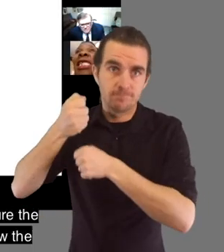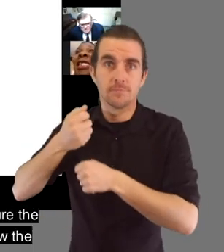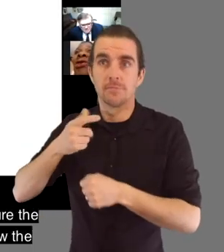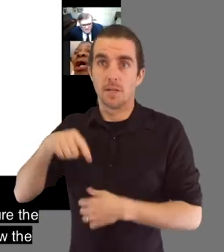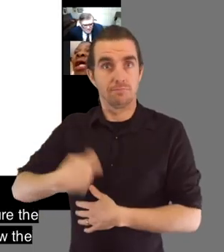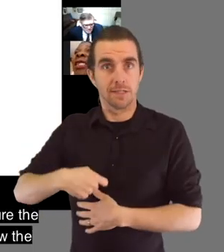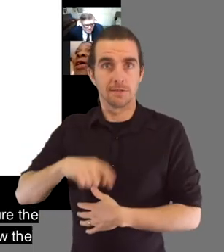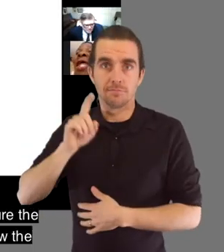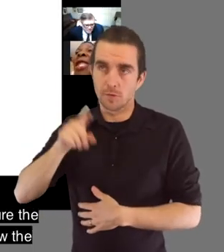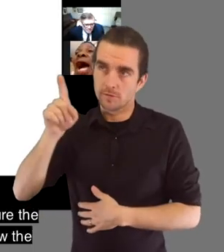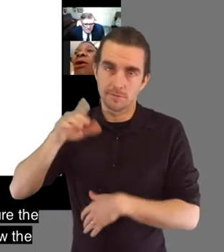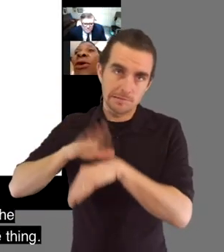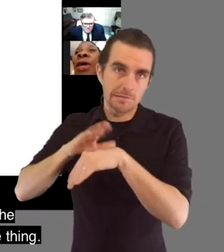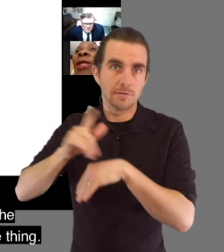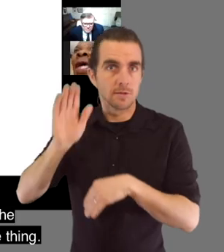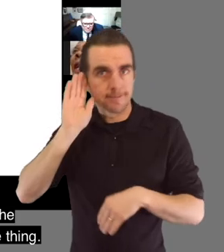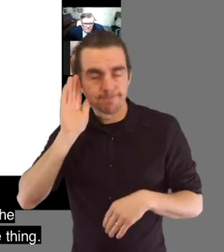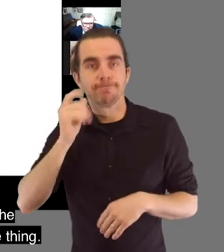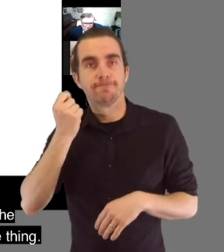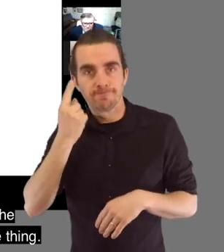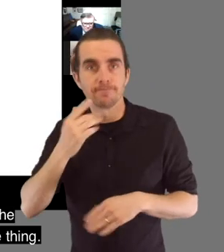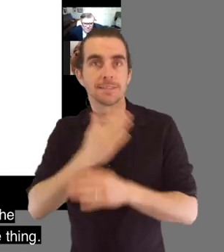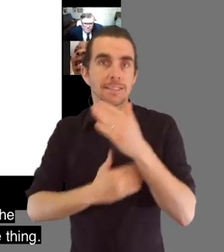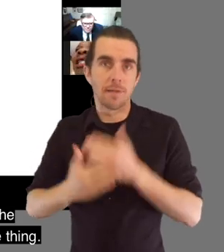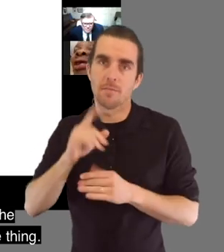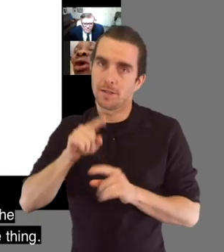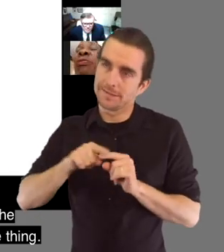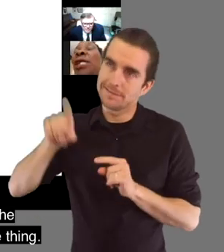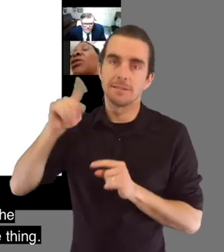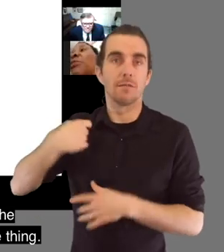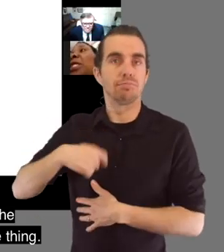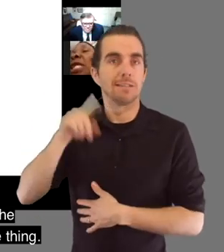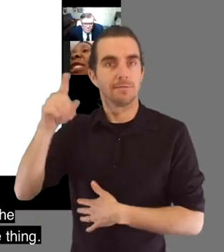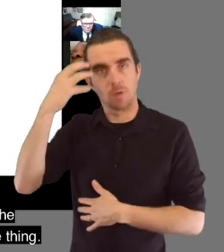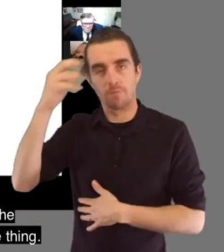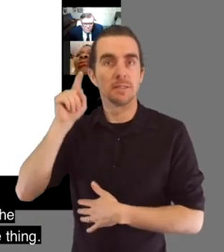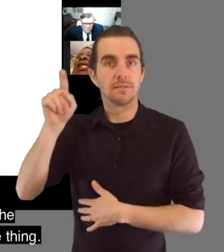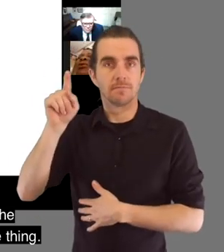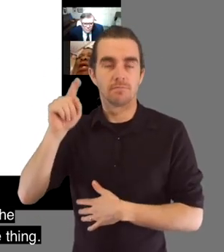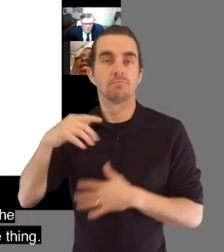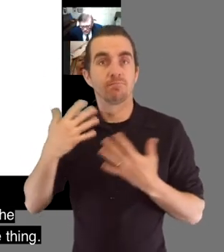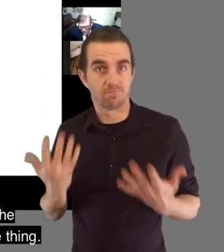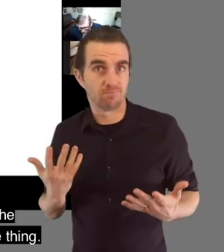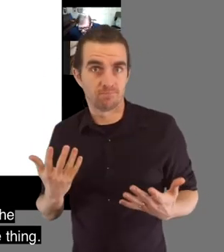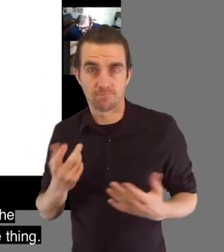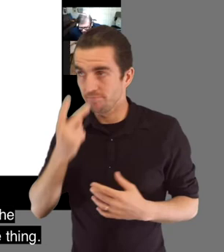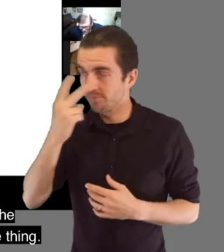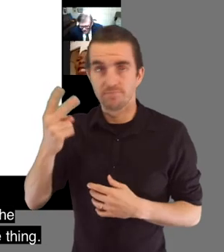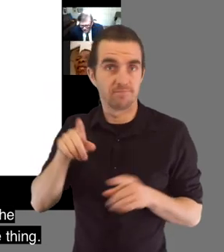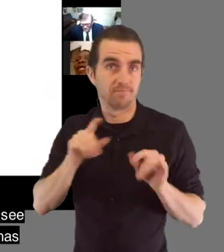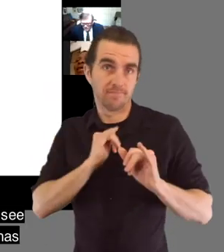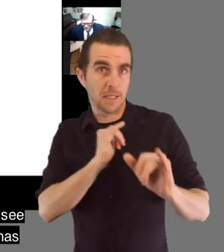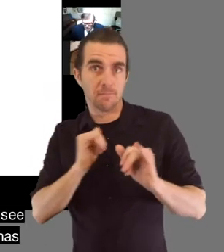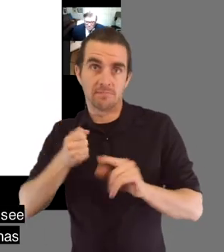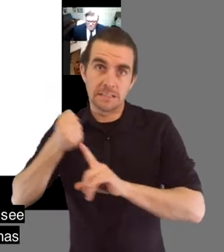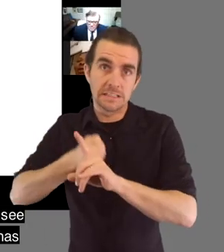is listening to us. Now, the disability, it has gone back to the presidency. But it's one and the same thing. Nothing